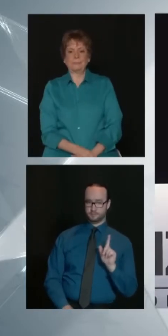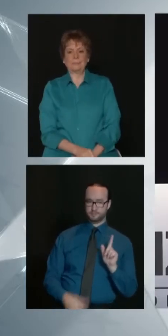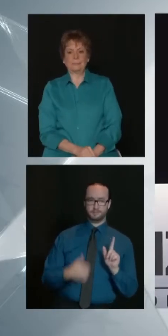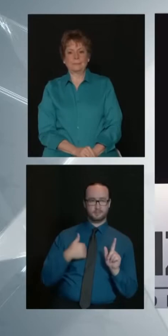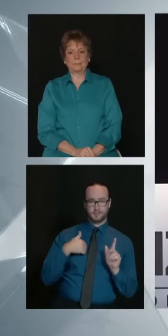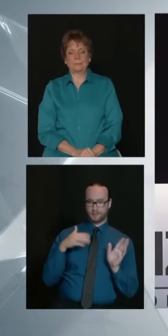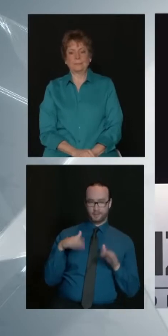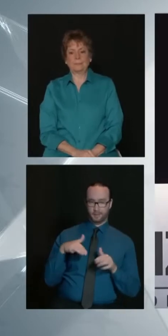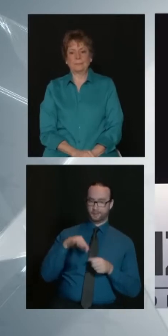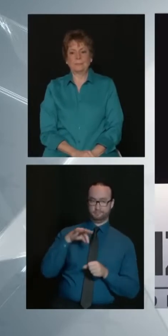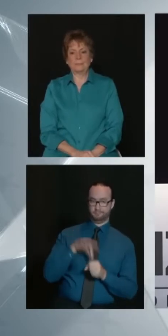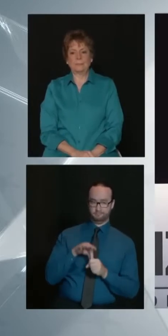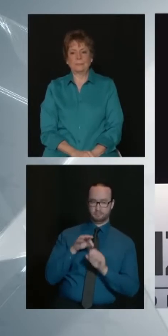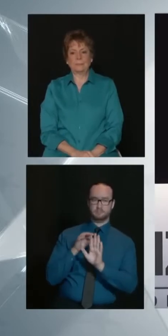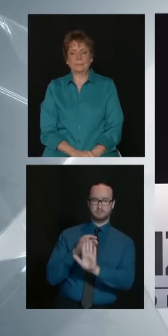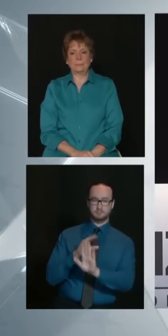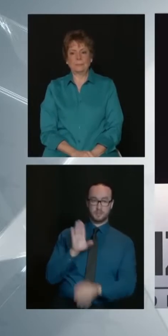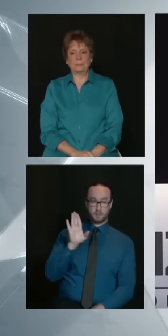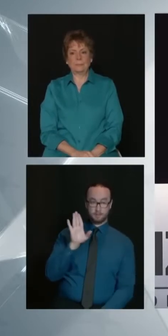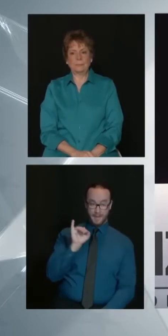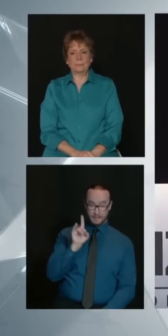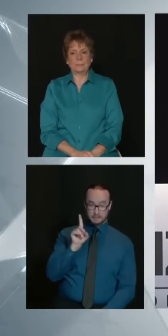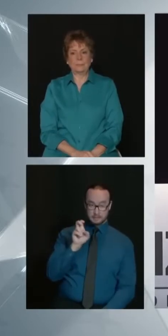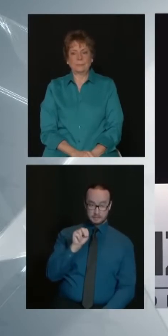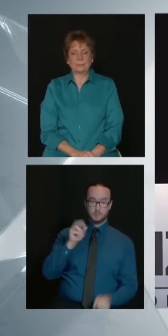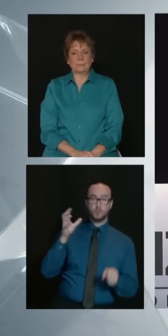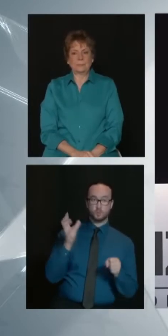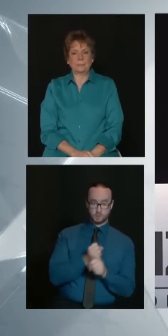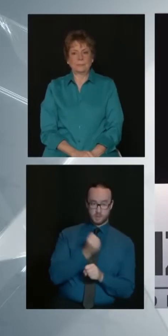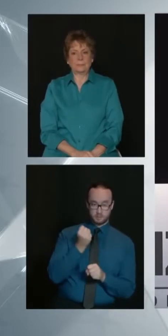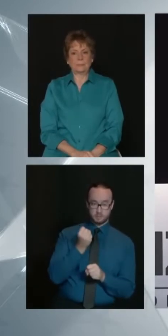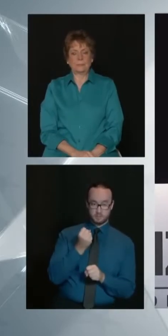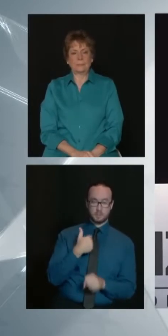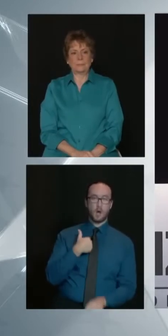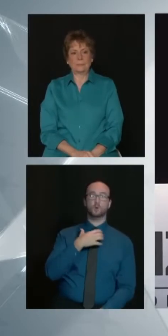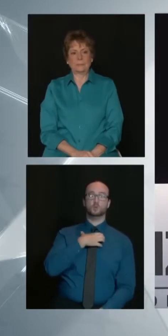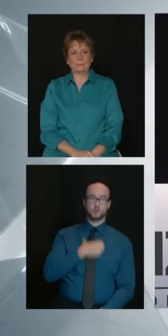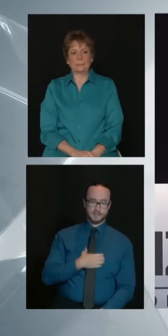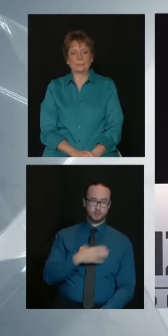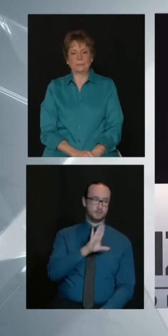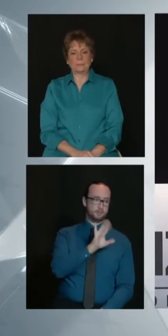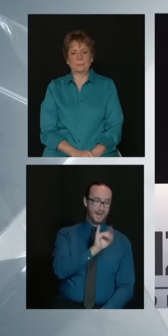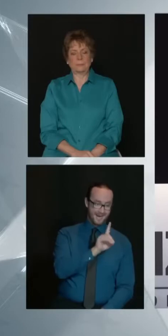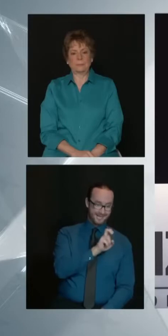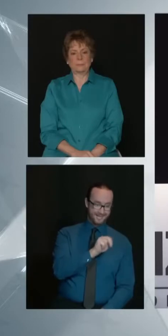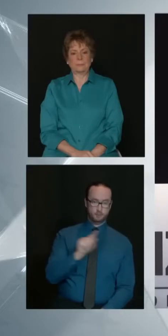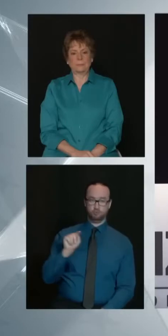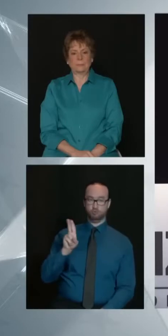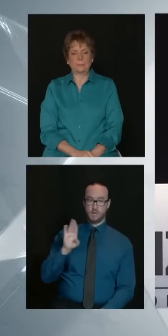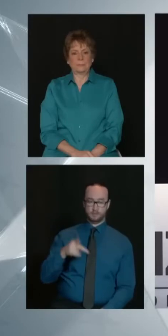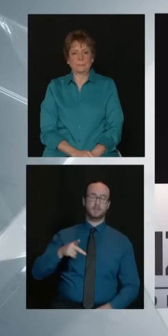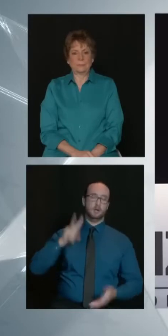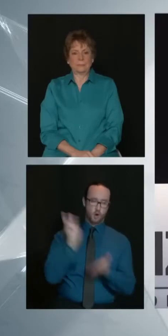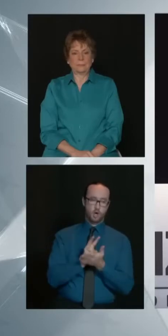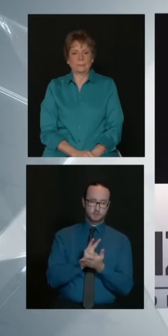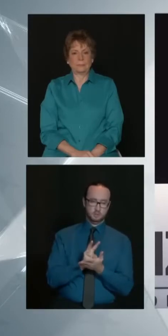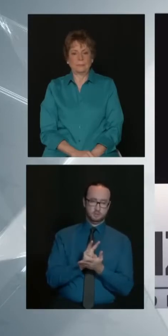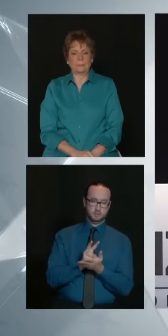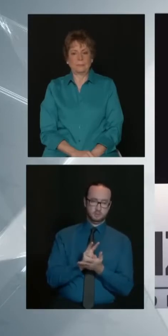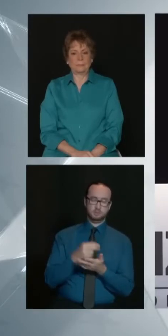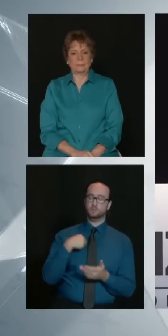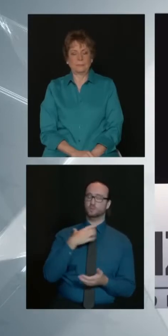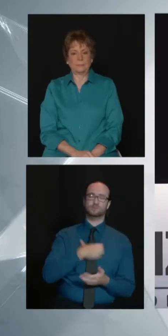Joe Biden won the election. I wish they both could have lost. We could use somebody up there who could have done something different. But look, this is an easy